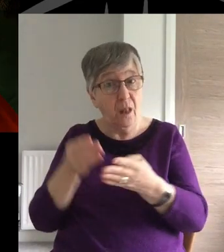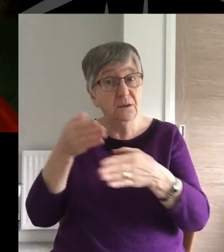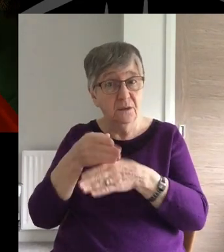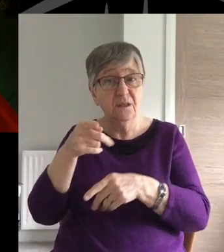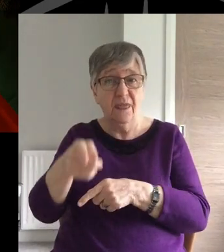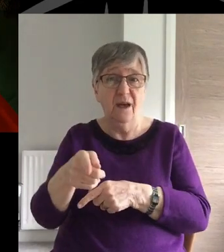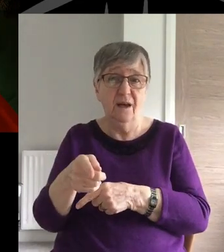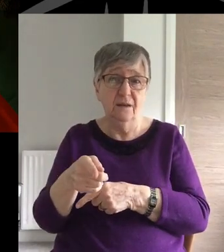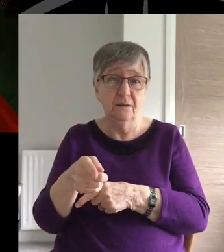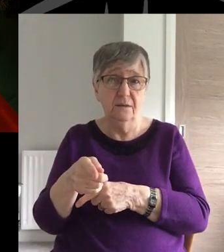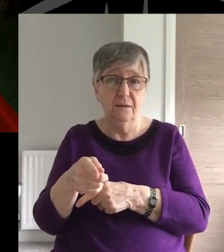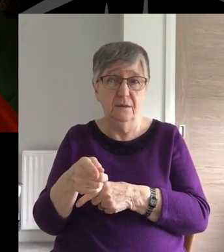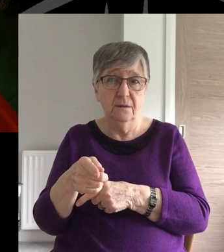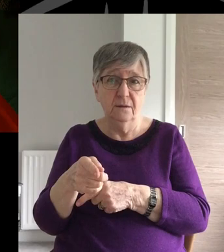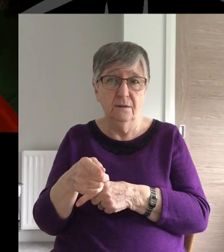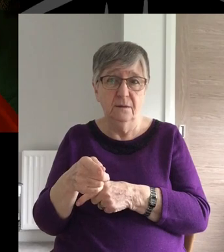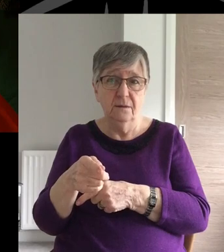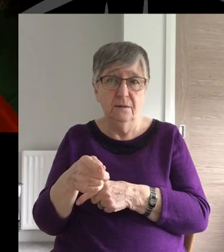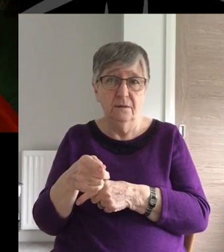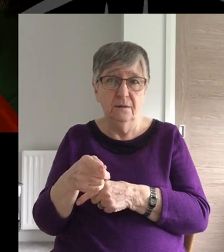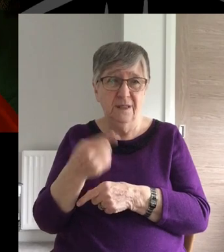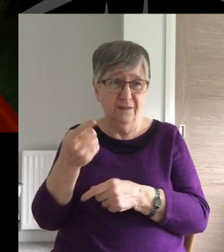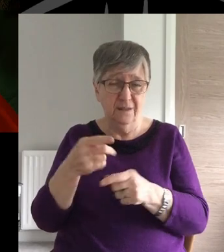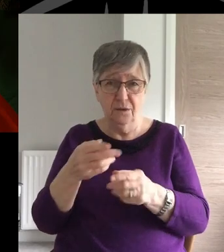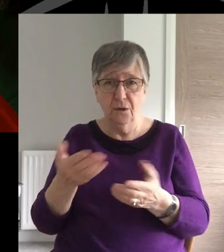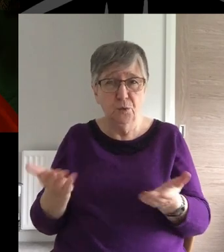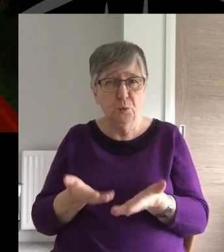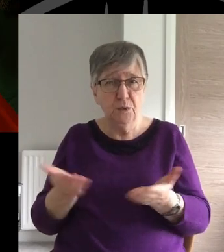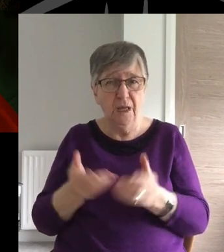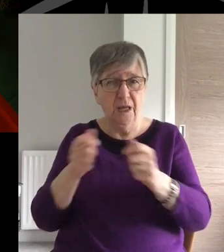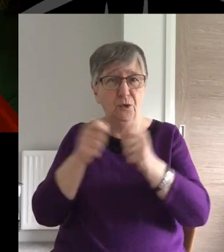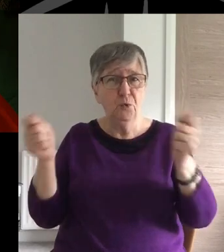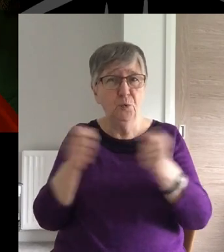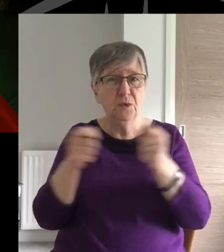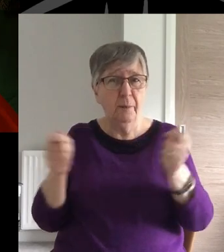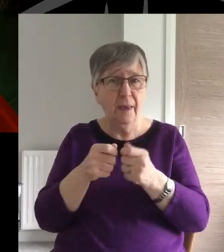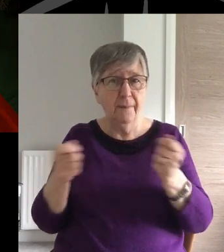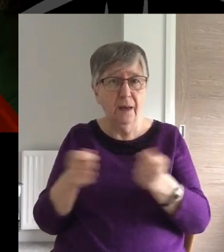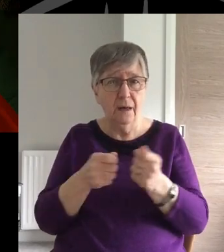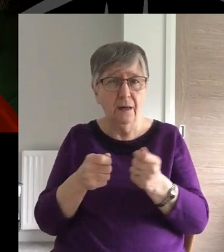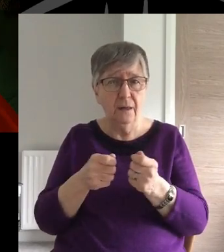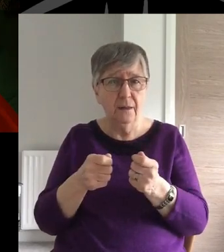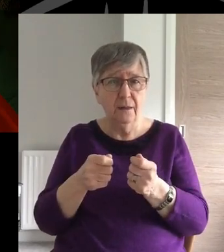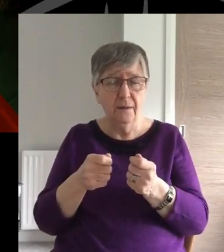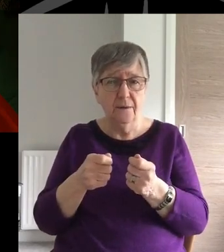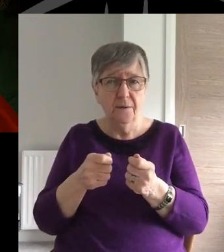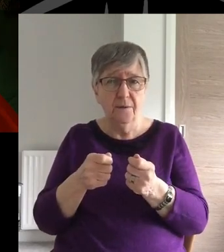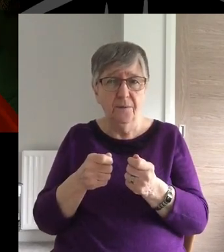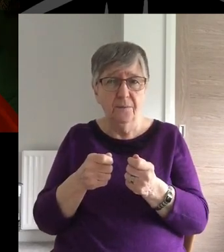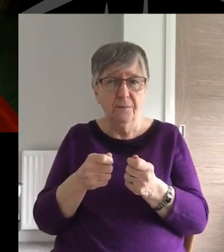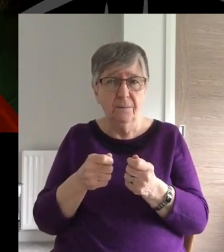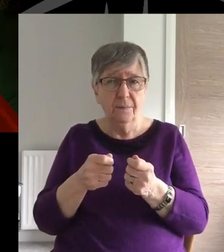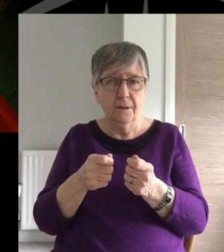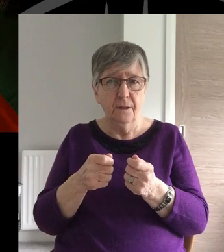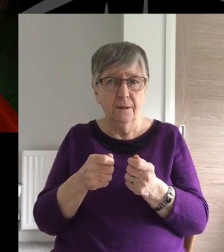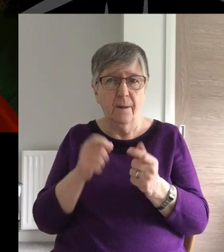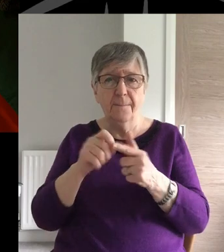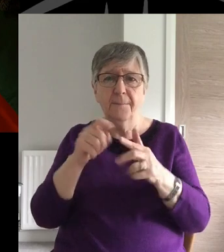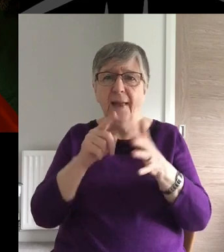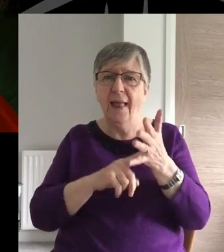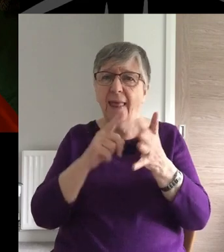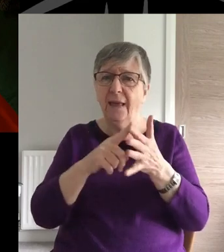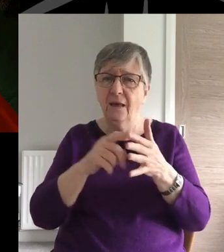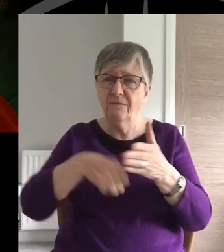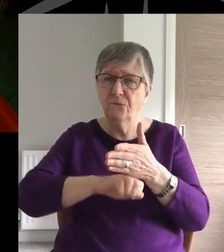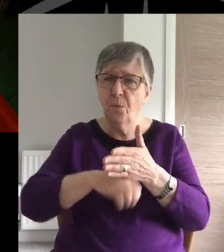with no reason for it. Even in the newspaper this very morning and the day I'm speaking,